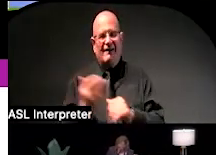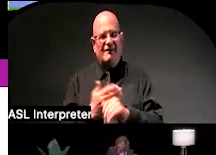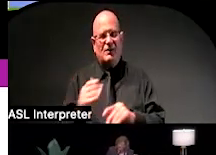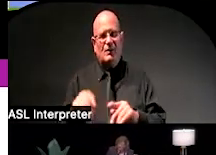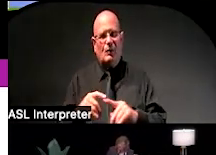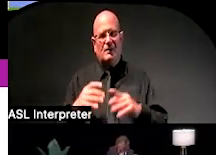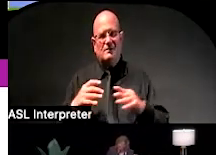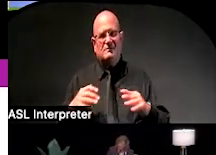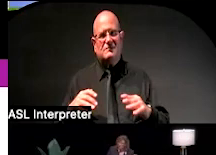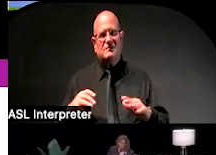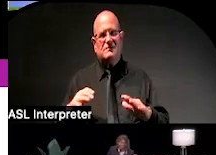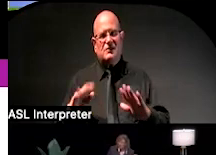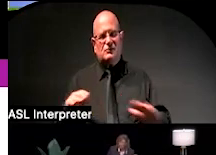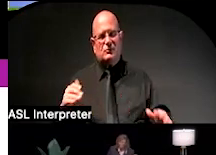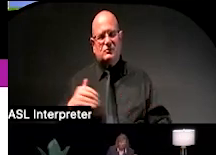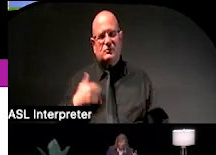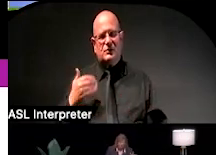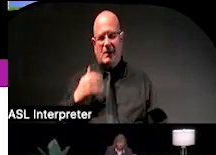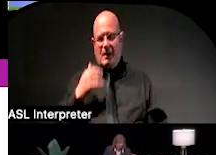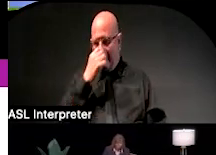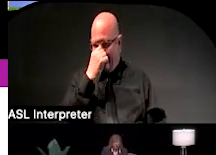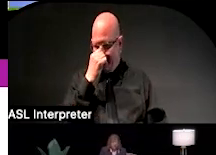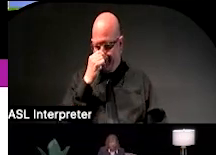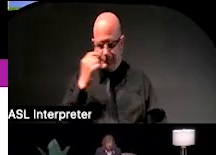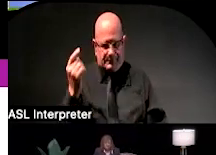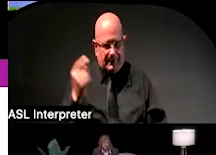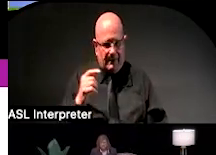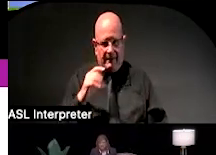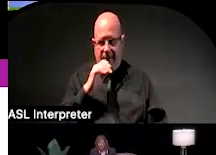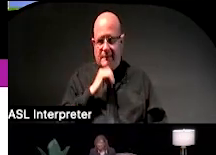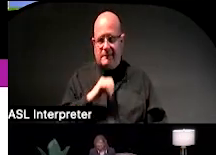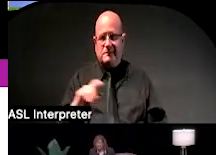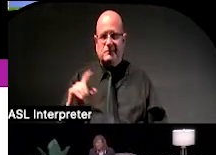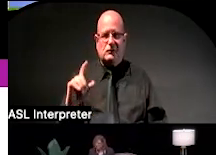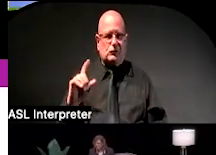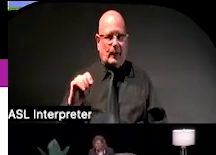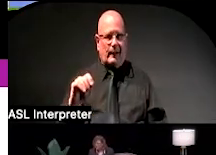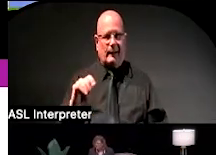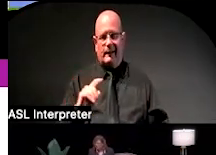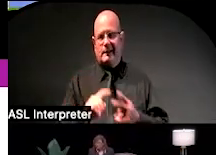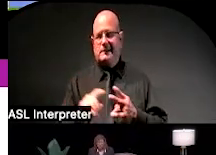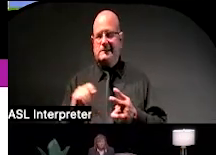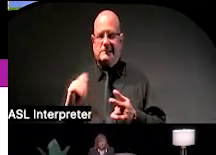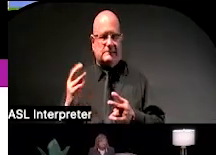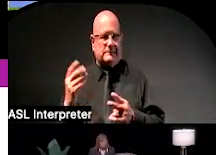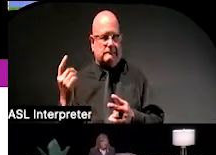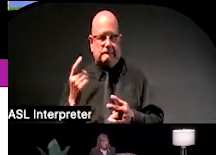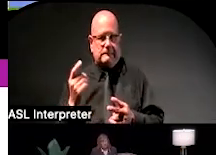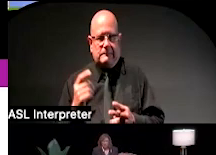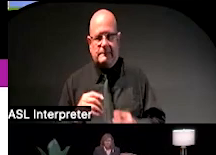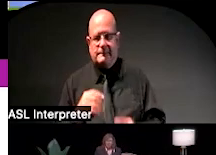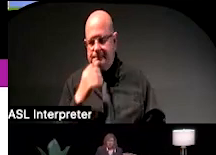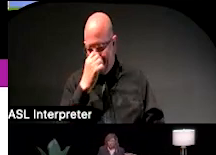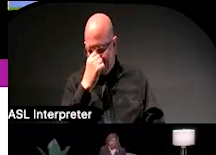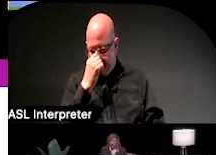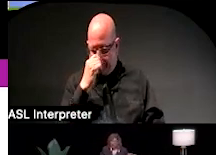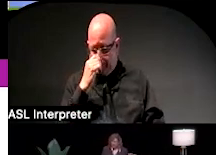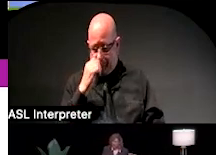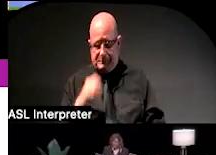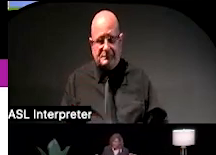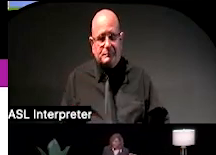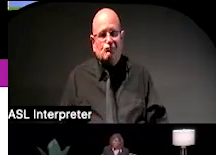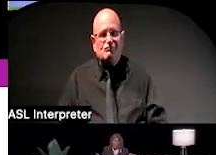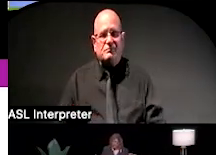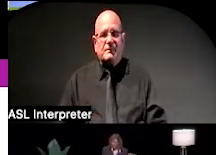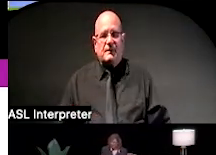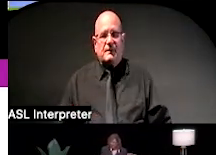underage, when their children were something like 20 and 16, and they really haven't looked at